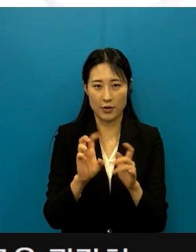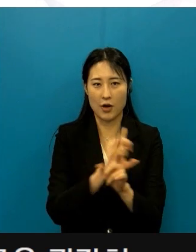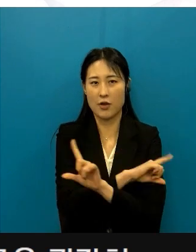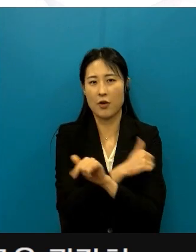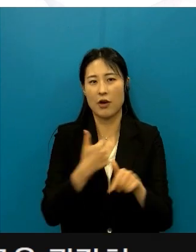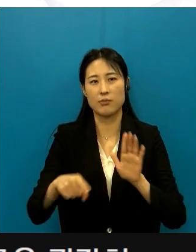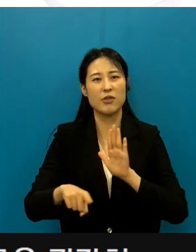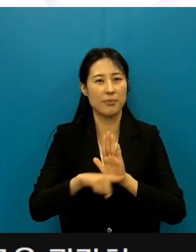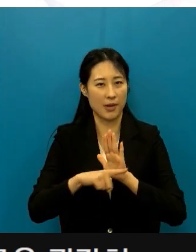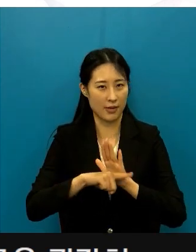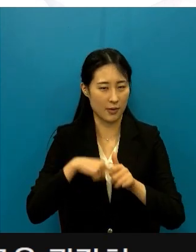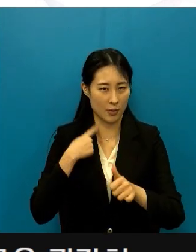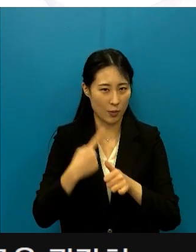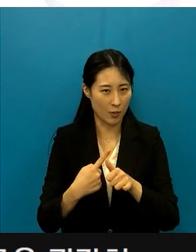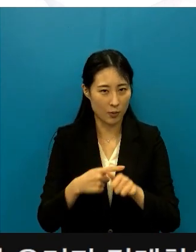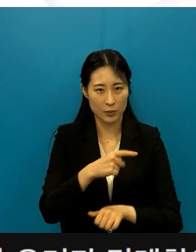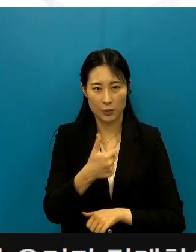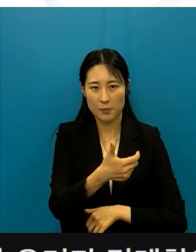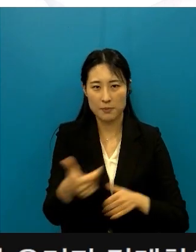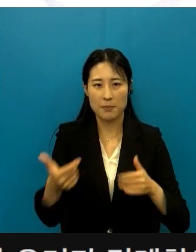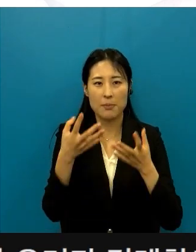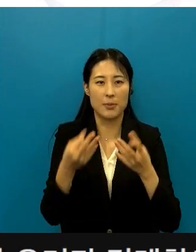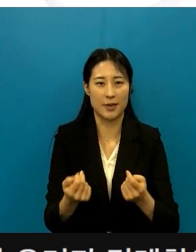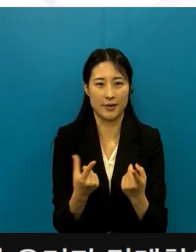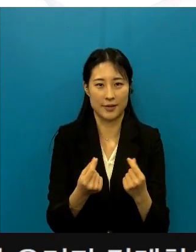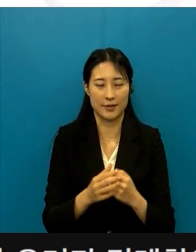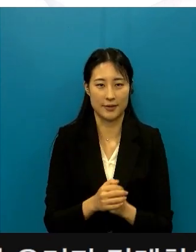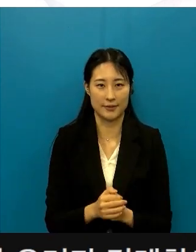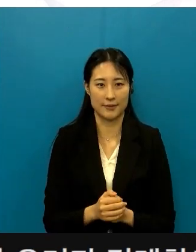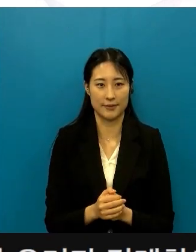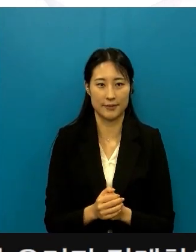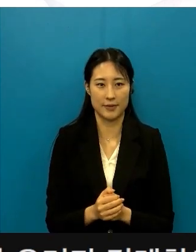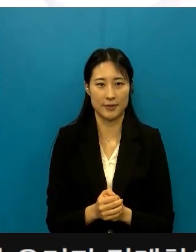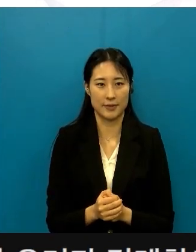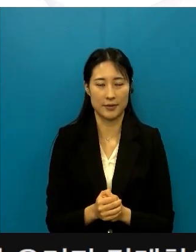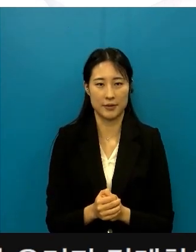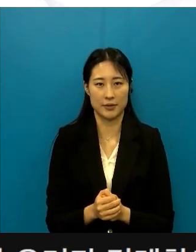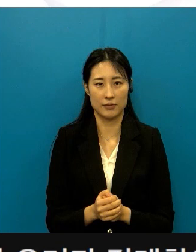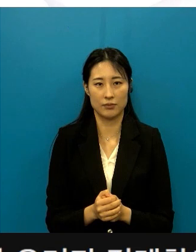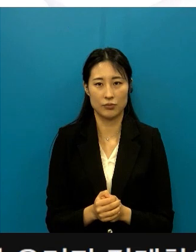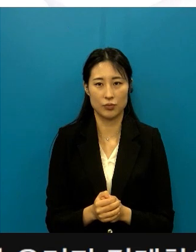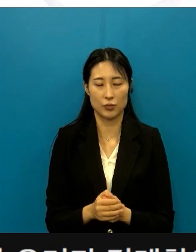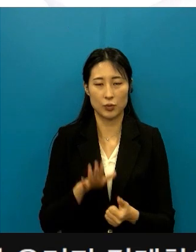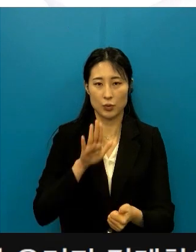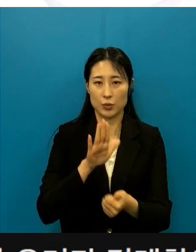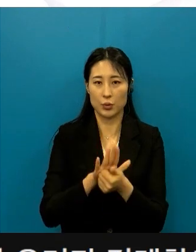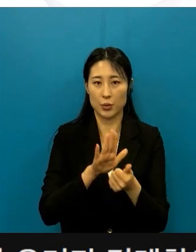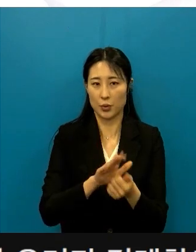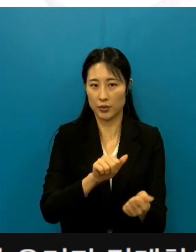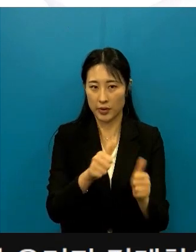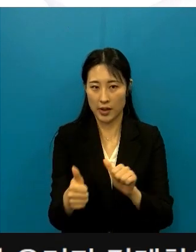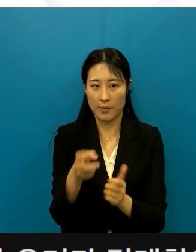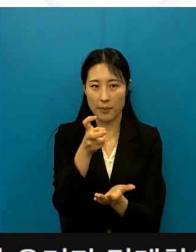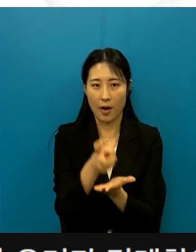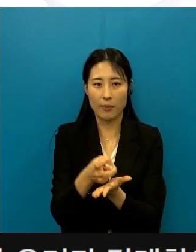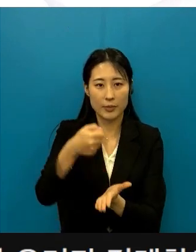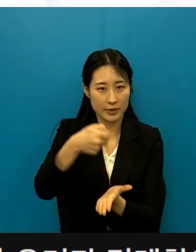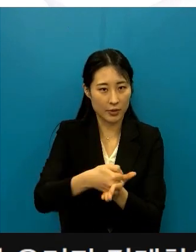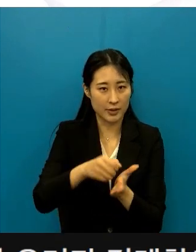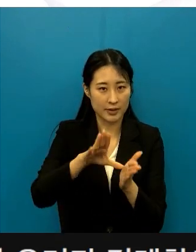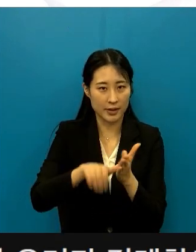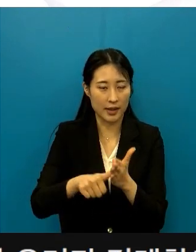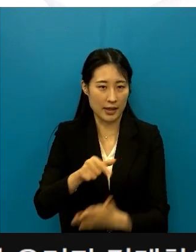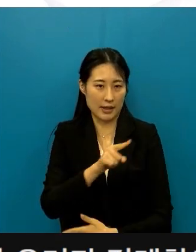most dangerous consequences of legalizing suicide, assisted suicide, particularly in the context of Korea? That's